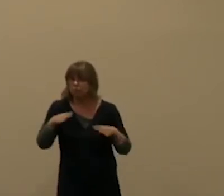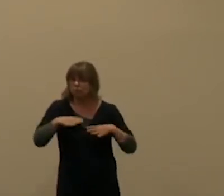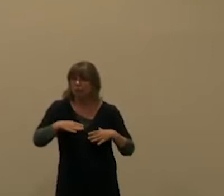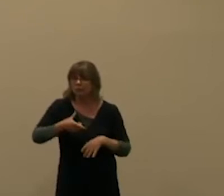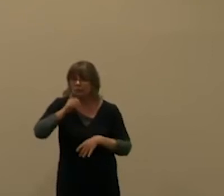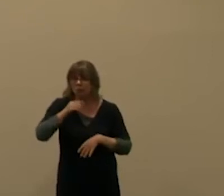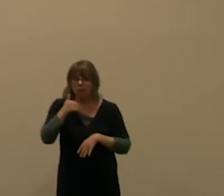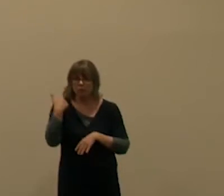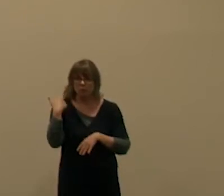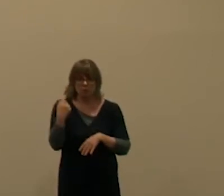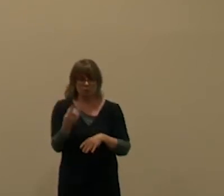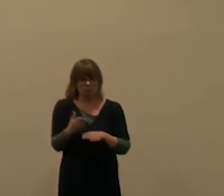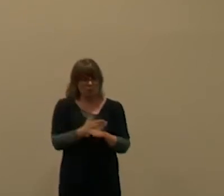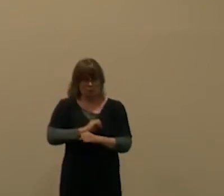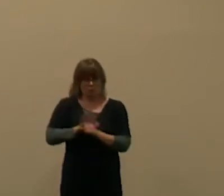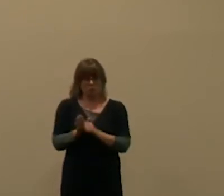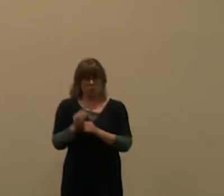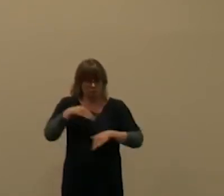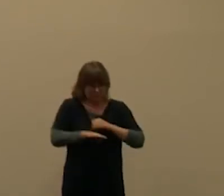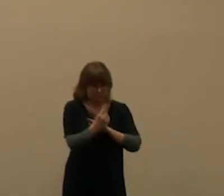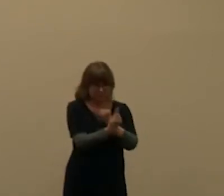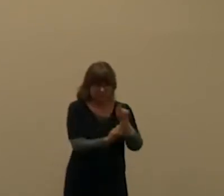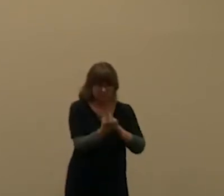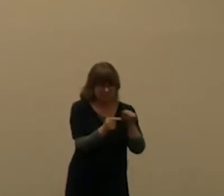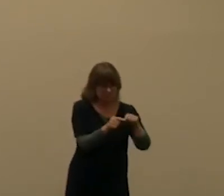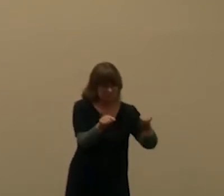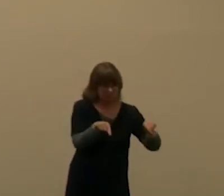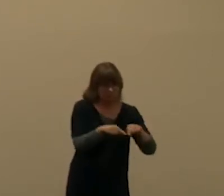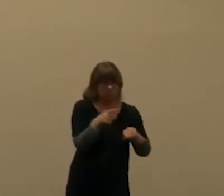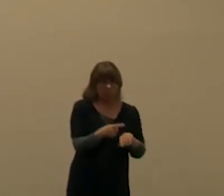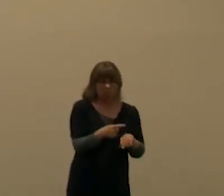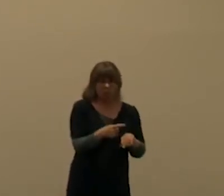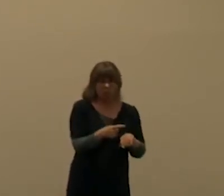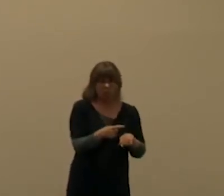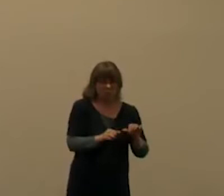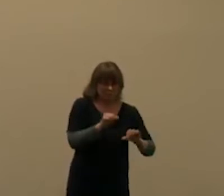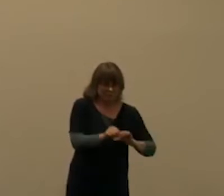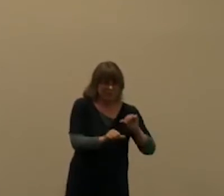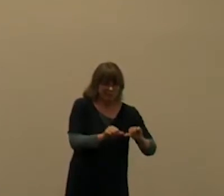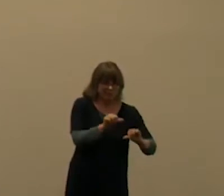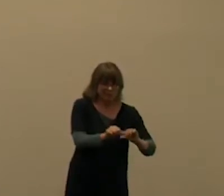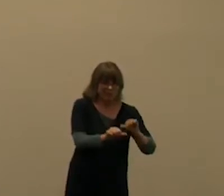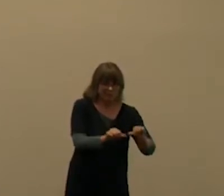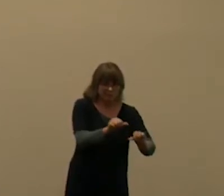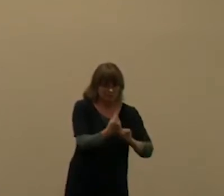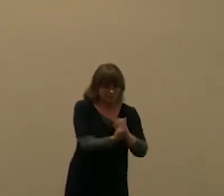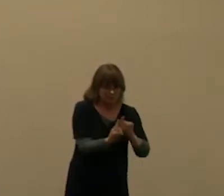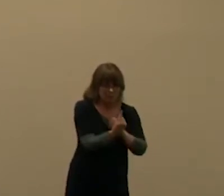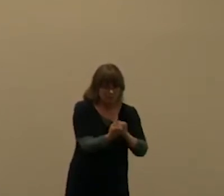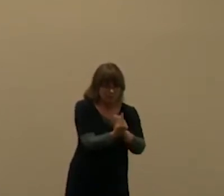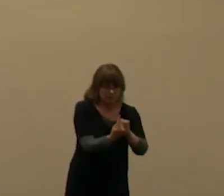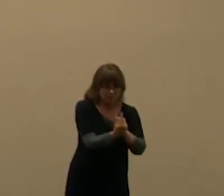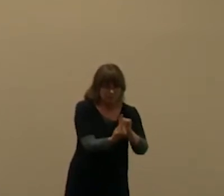before Corona, when we would have to go into a meeting room, and then we would have a meeting after that. So we had to travel, we had to